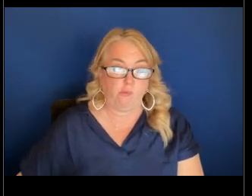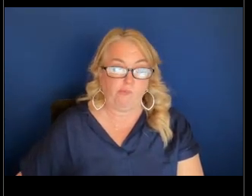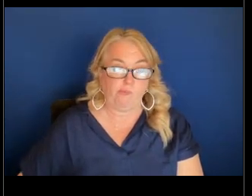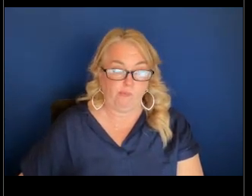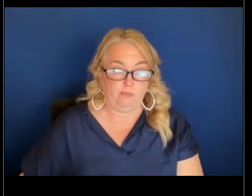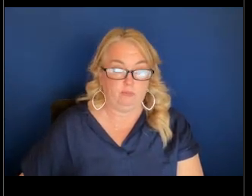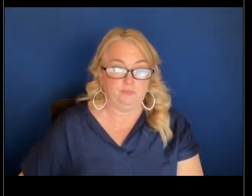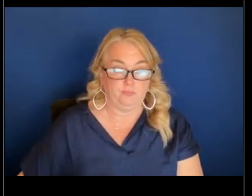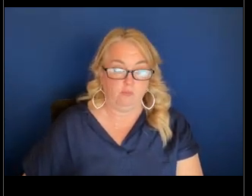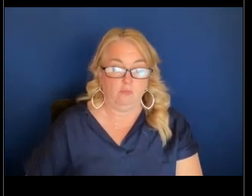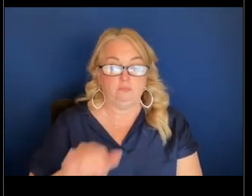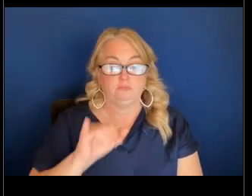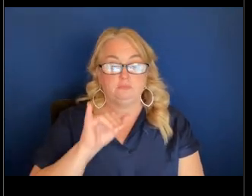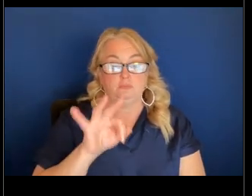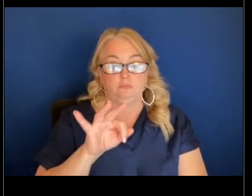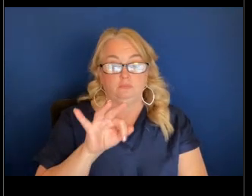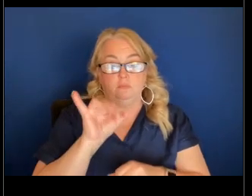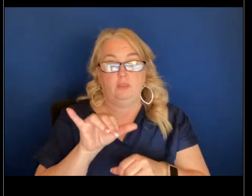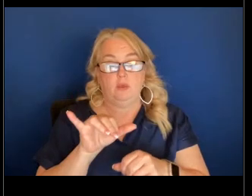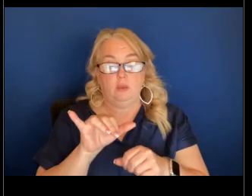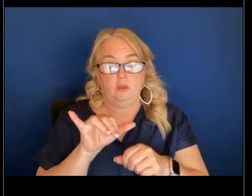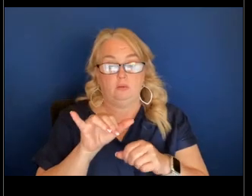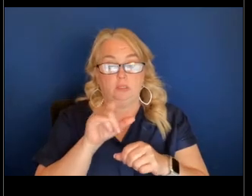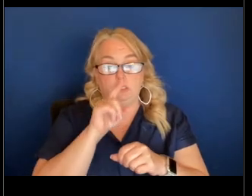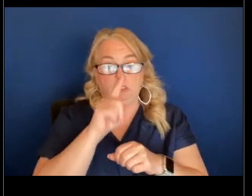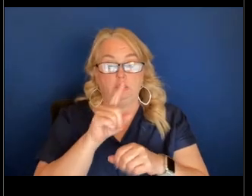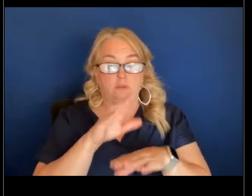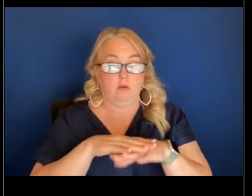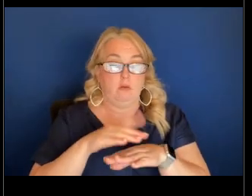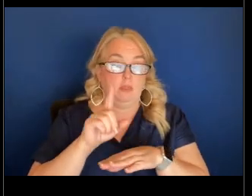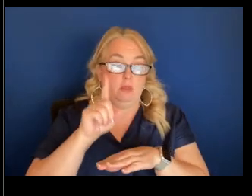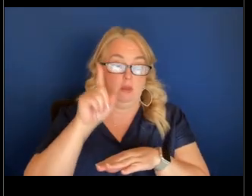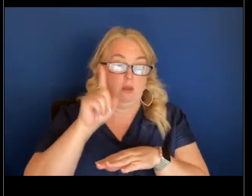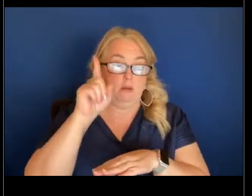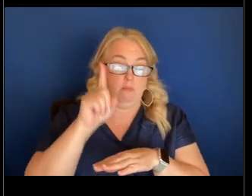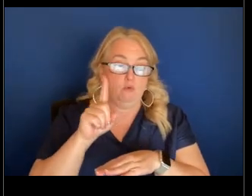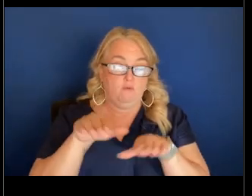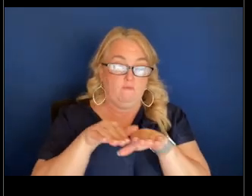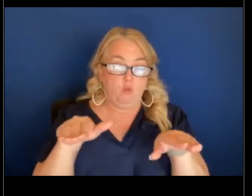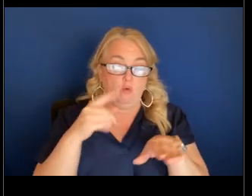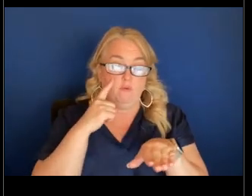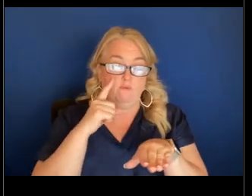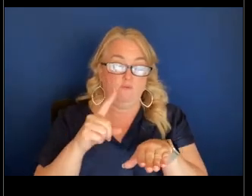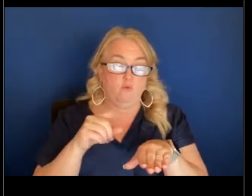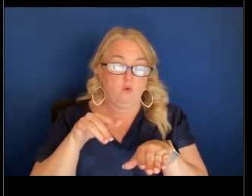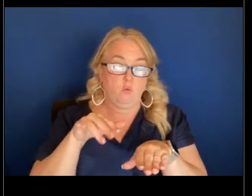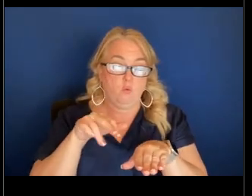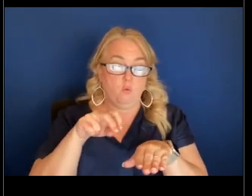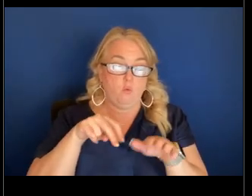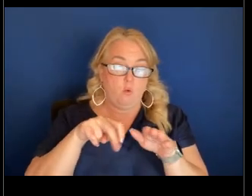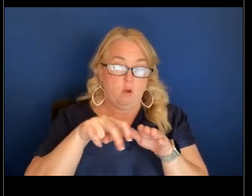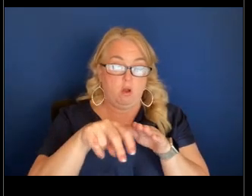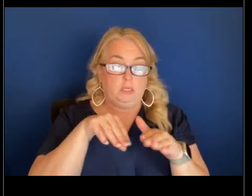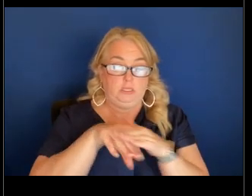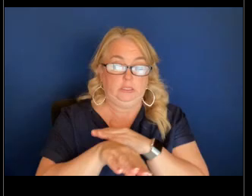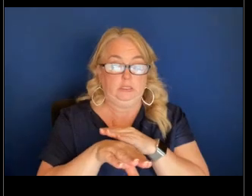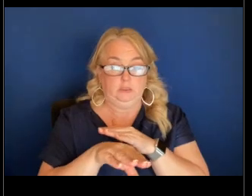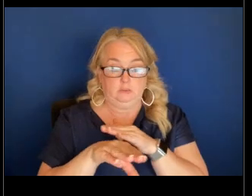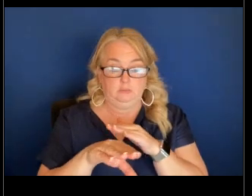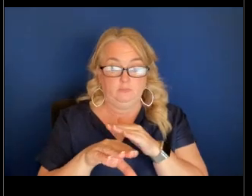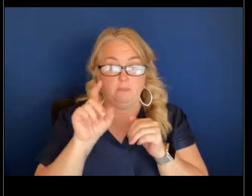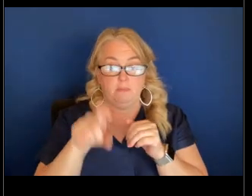If a common use facility is located on the upper floor of a walk-up type development, there